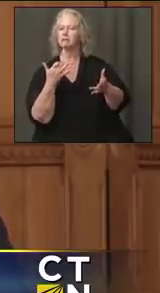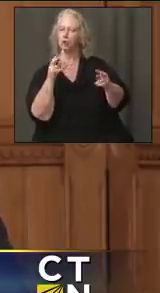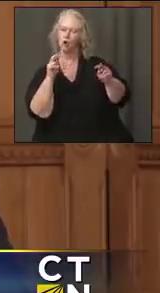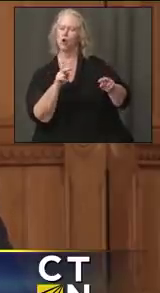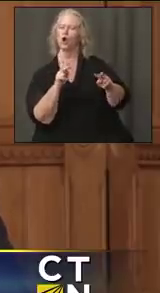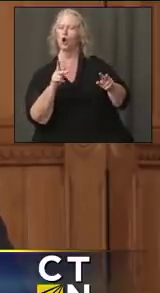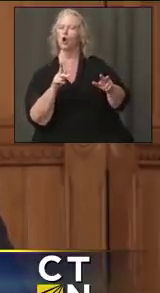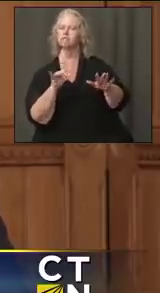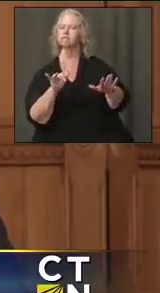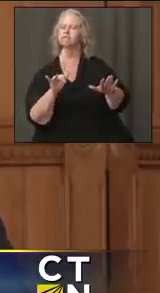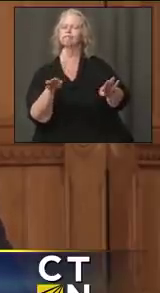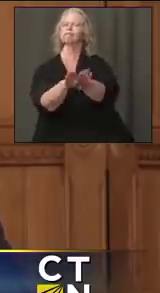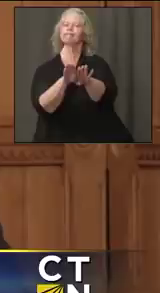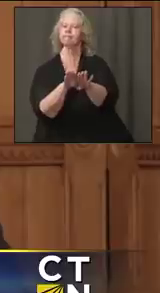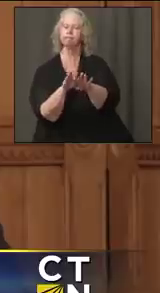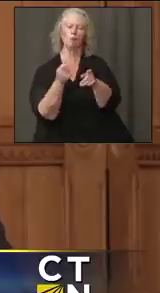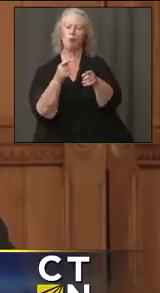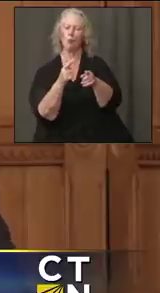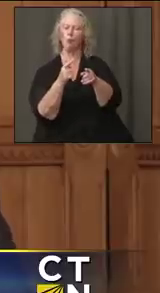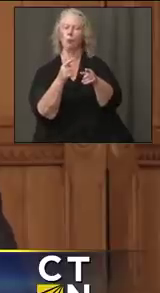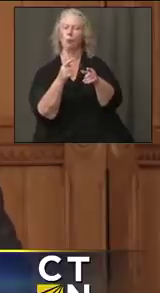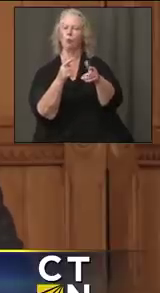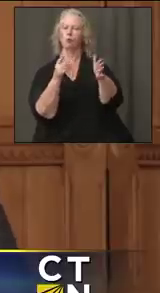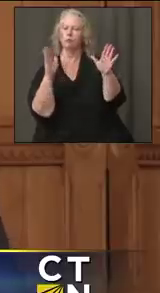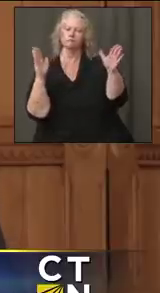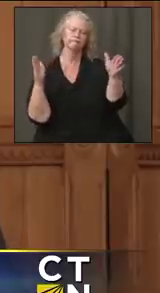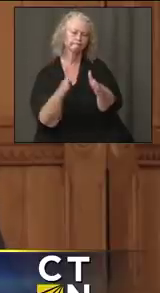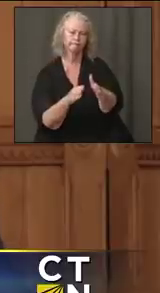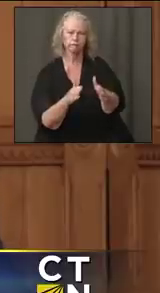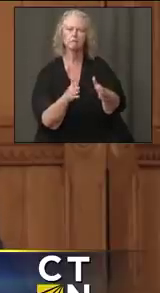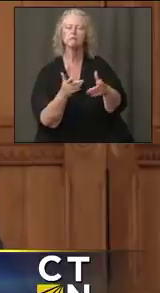but also attendance trends within our schools.